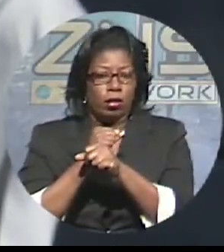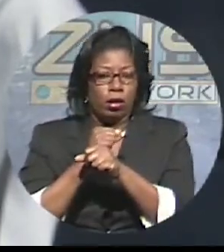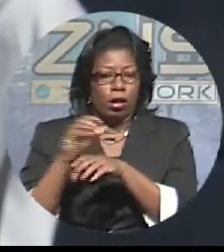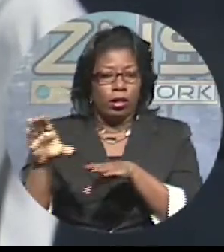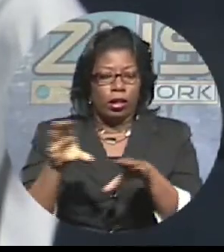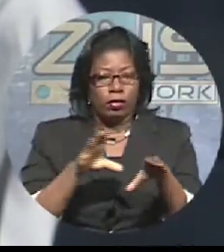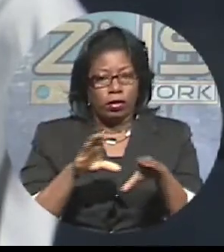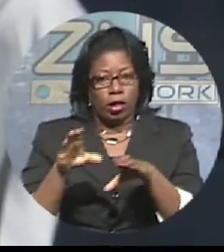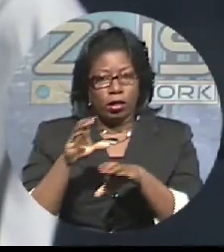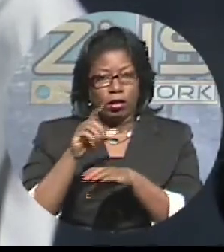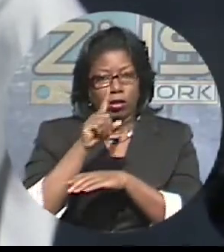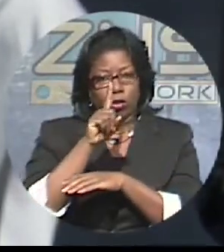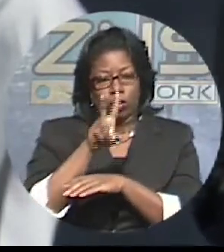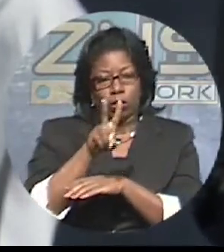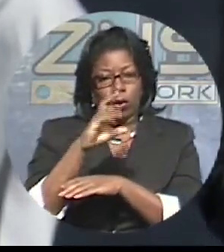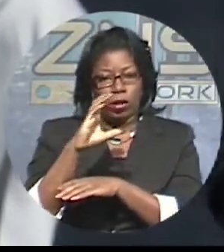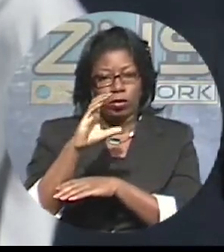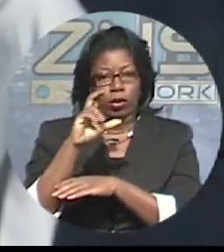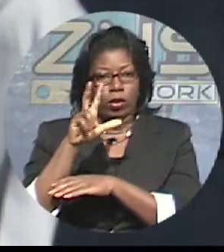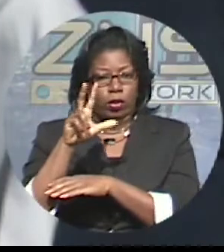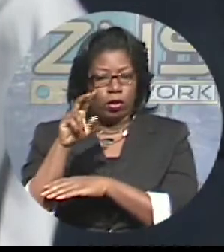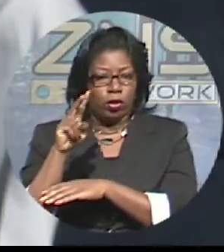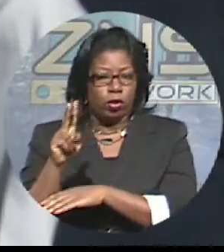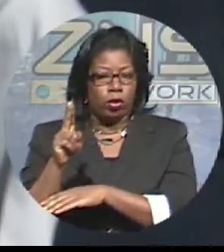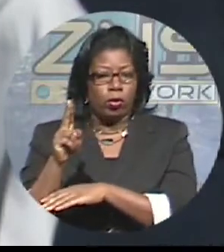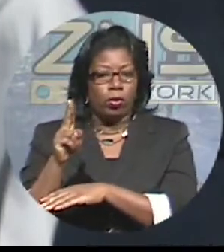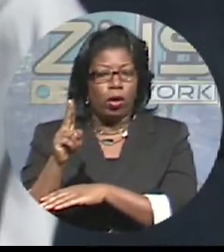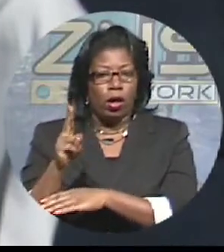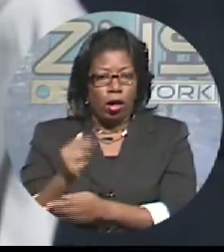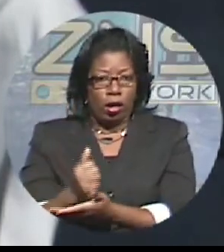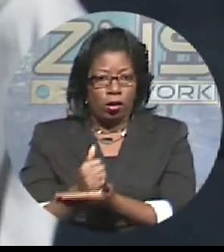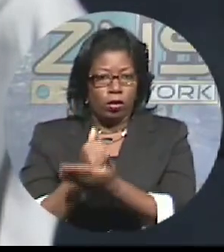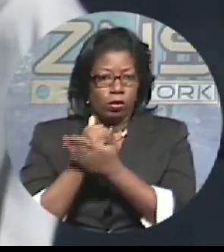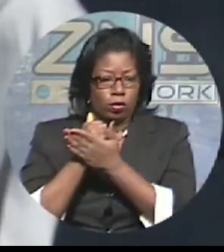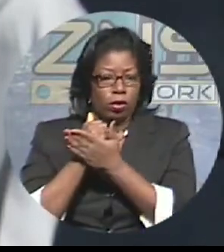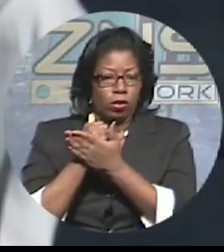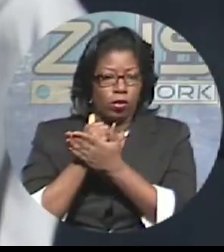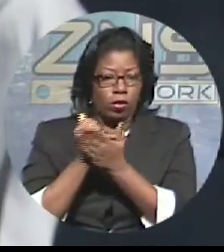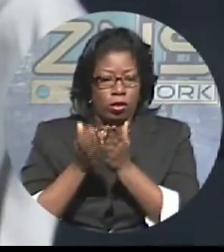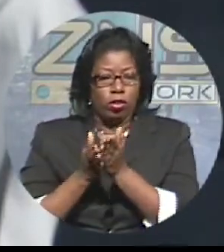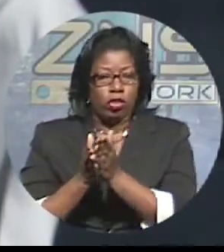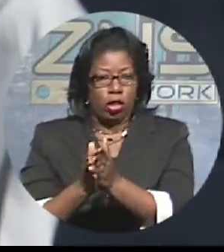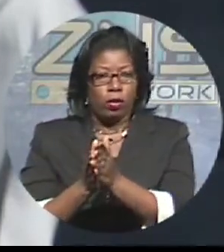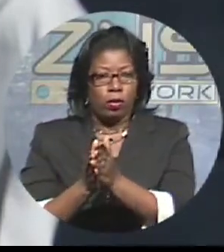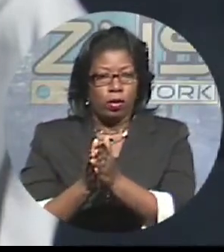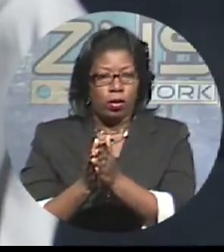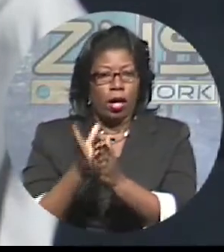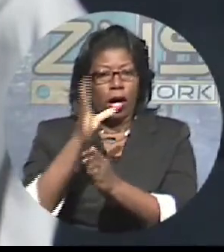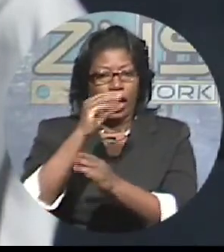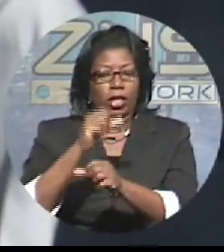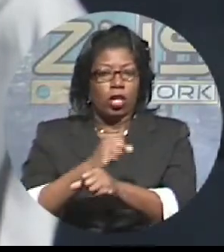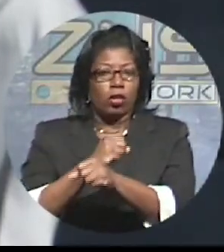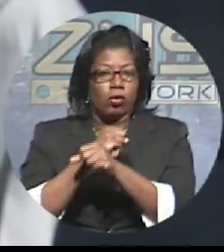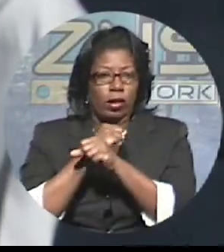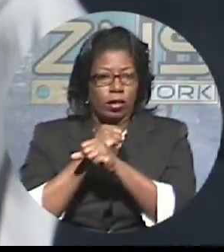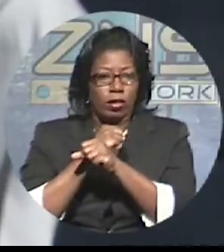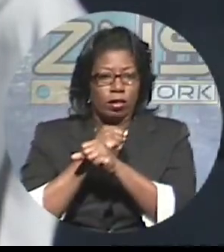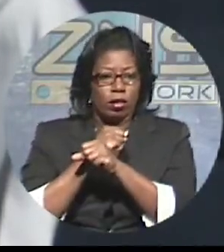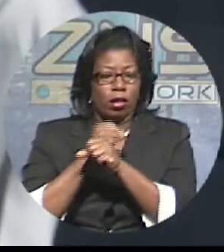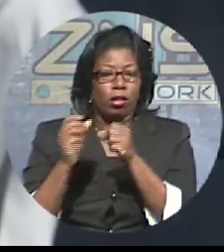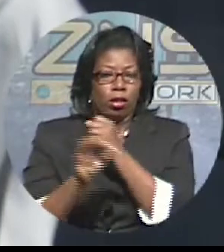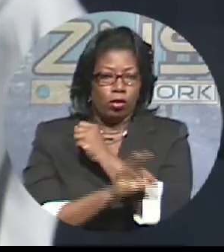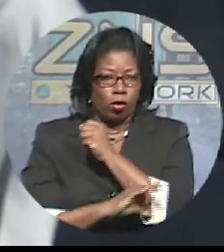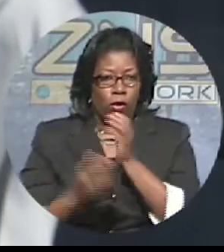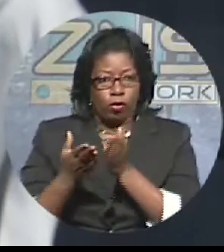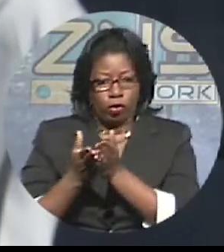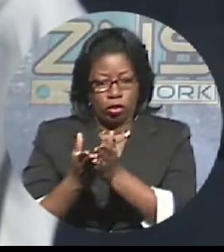conducted 232 search and rescue missions, and arrested more than 15 foreign fishing vessels and